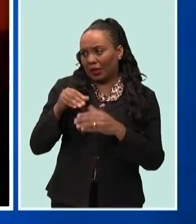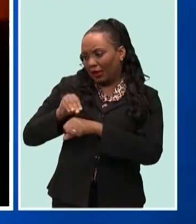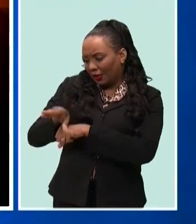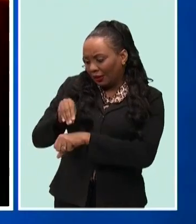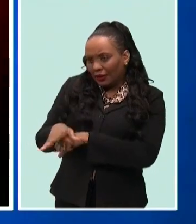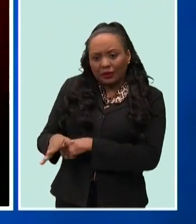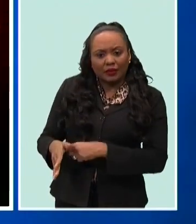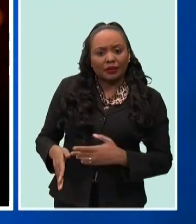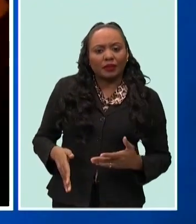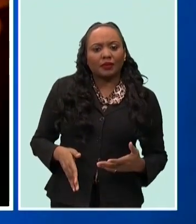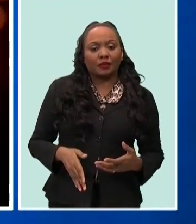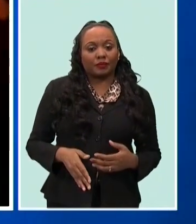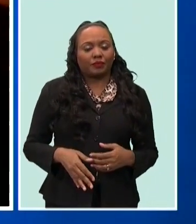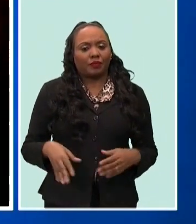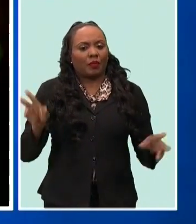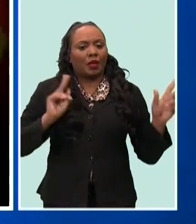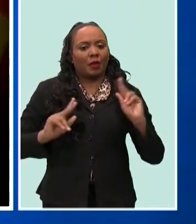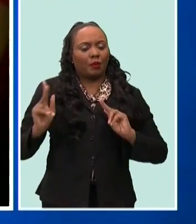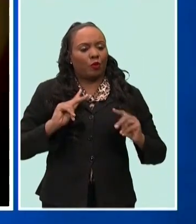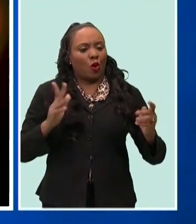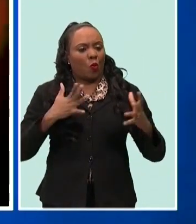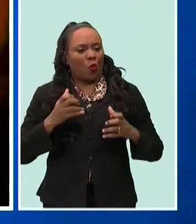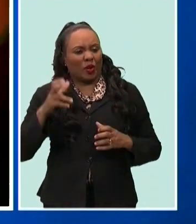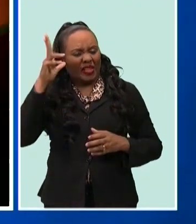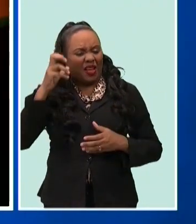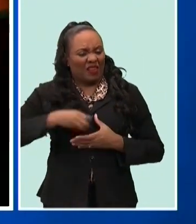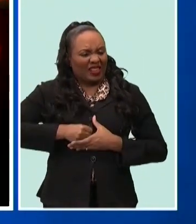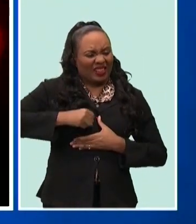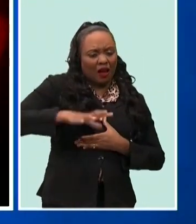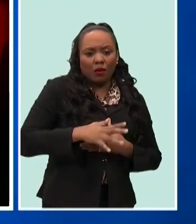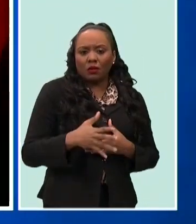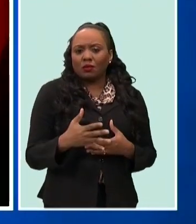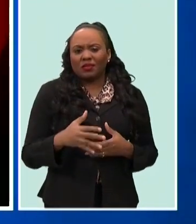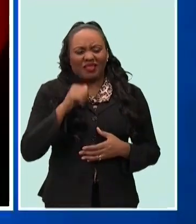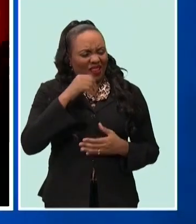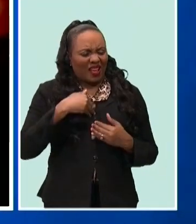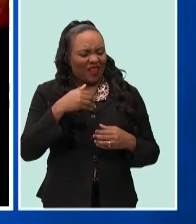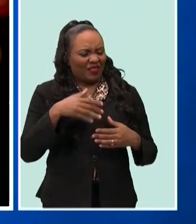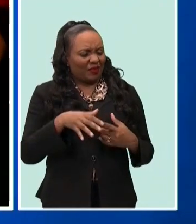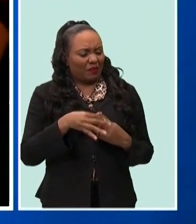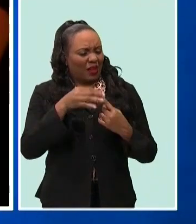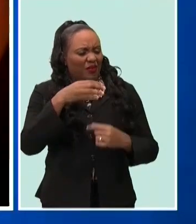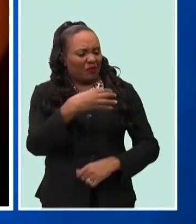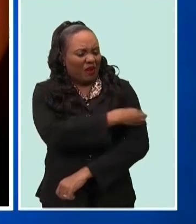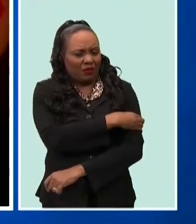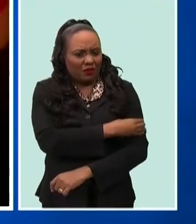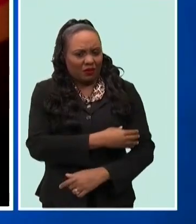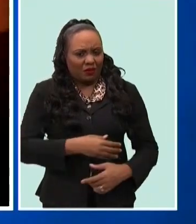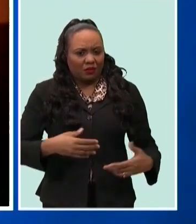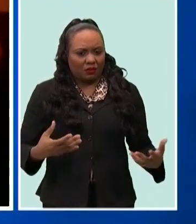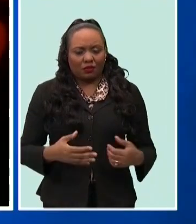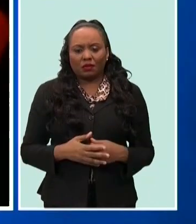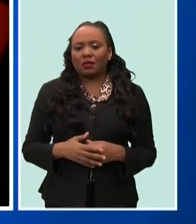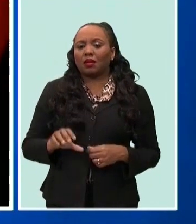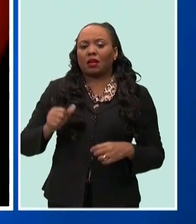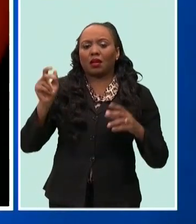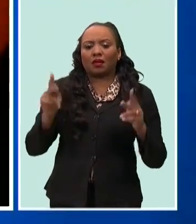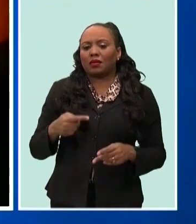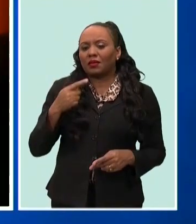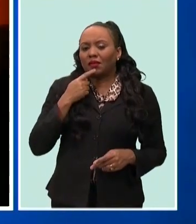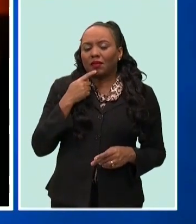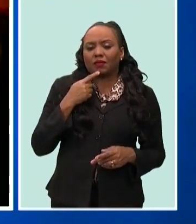He says those who perform exorcisms don't have any special powers. And then there was Deamore Murrell, who believes